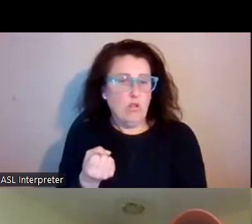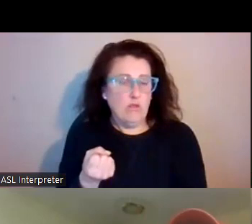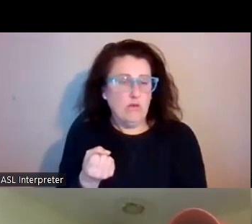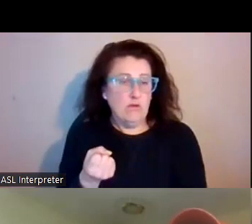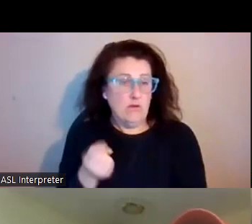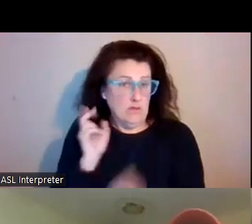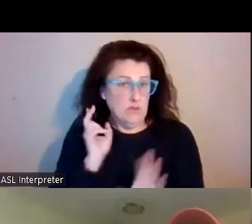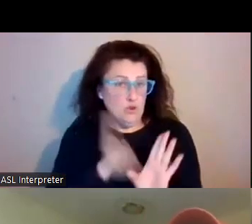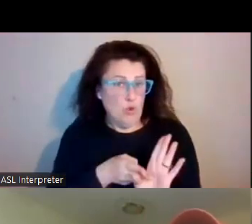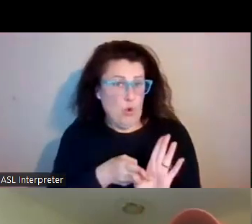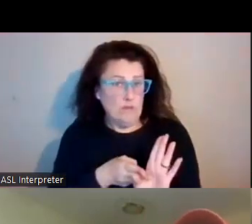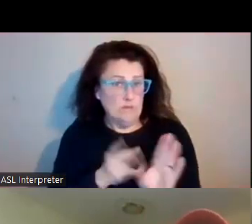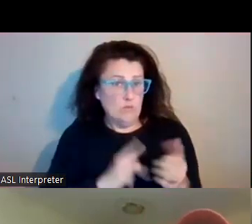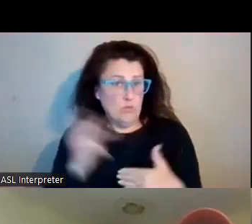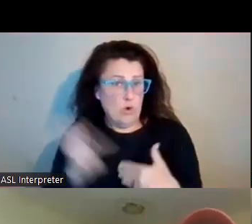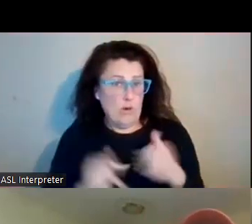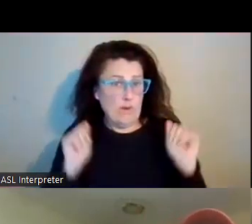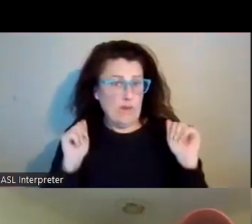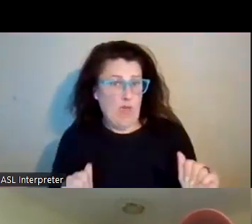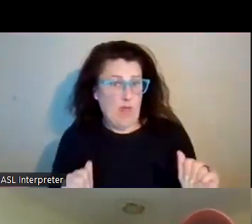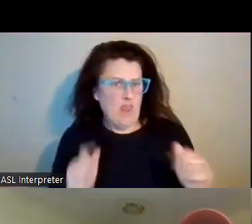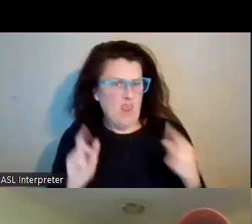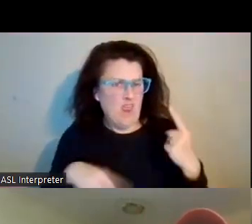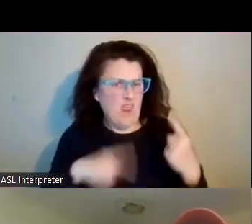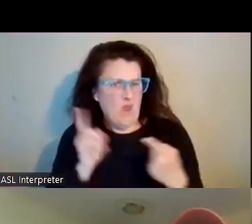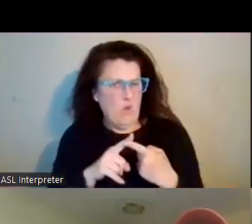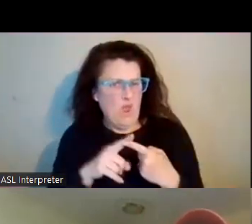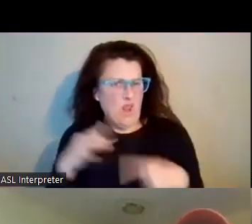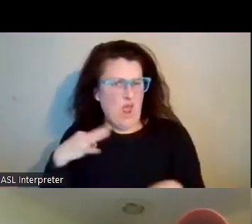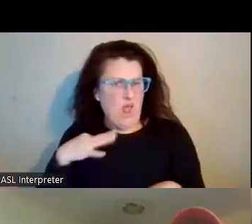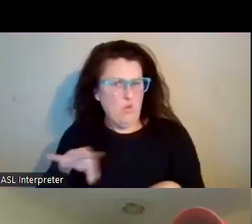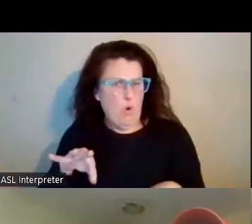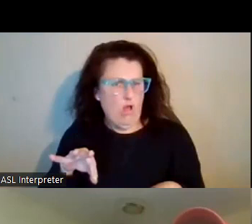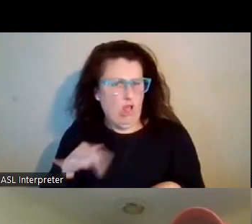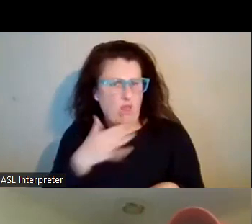he join the program? When is the best day to enroll?